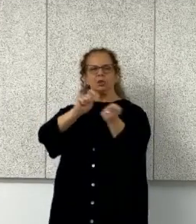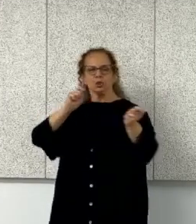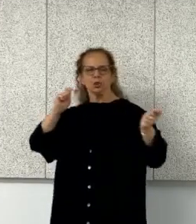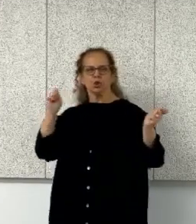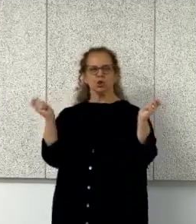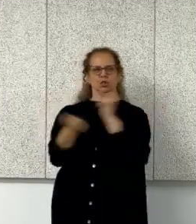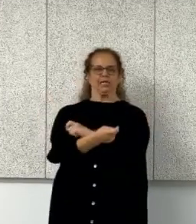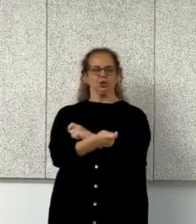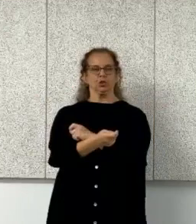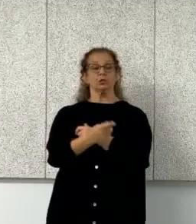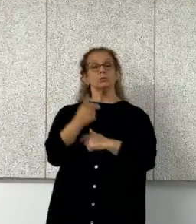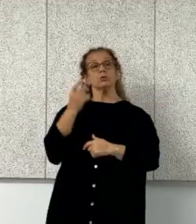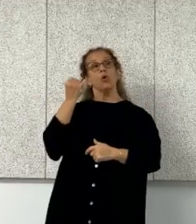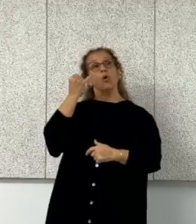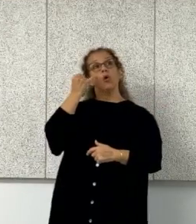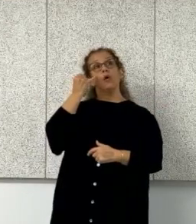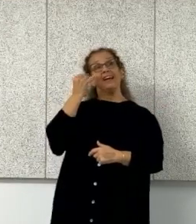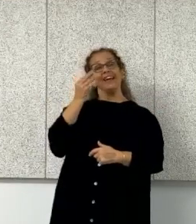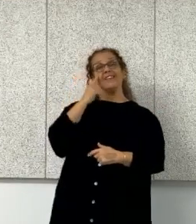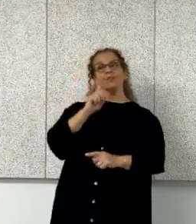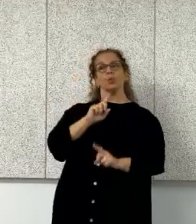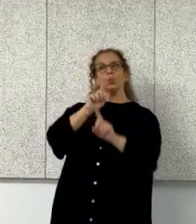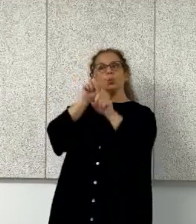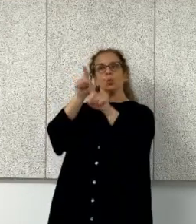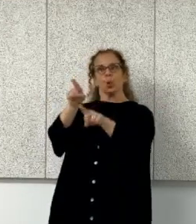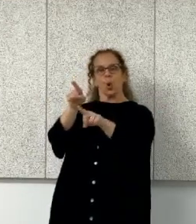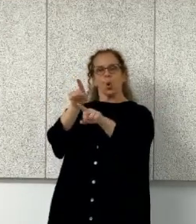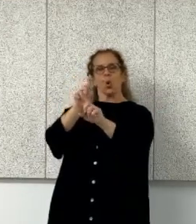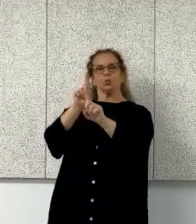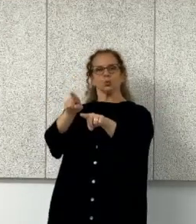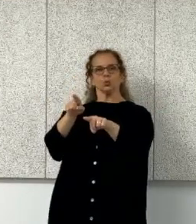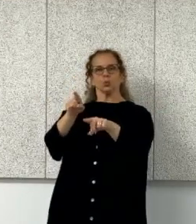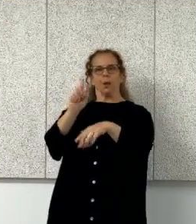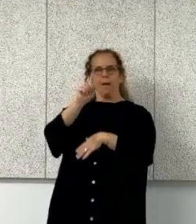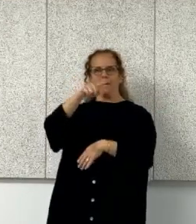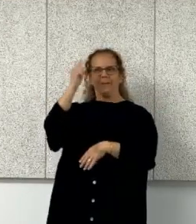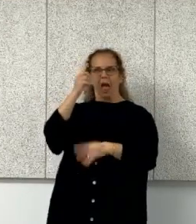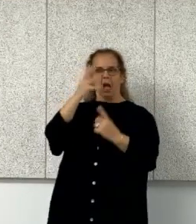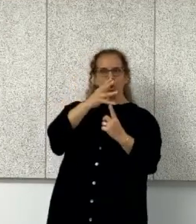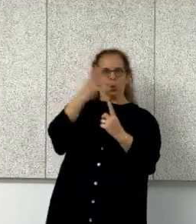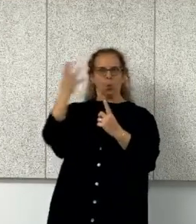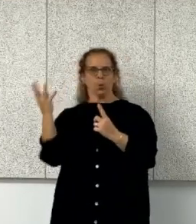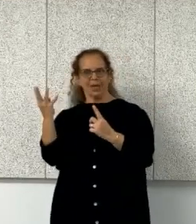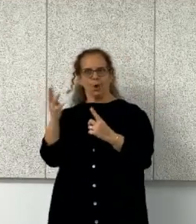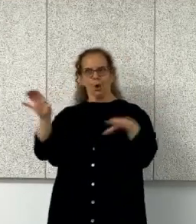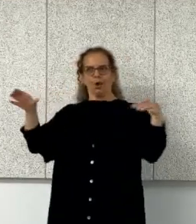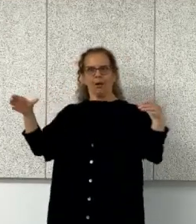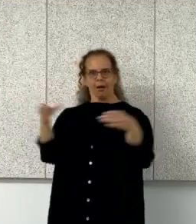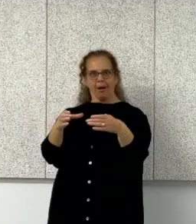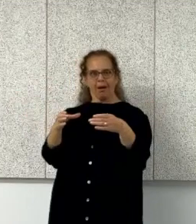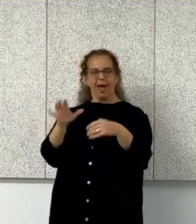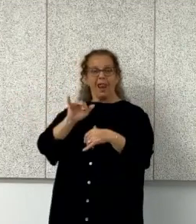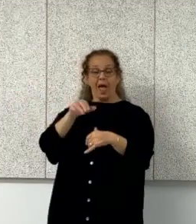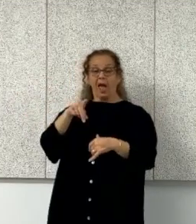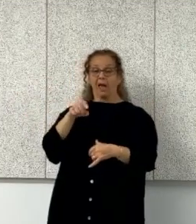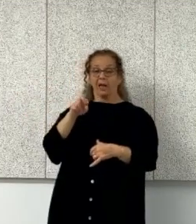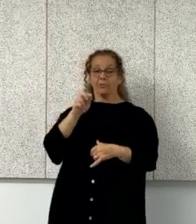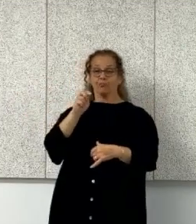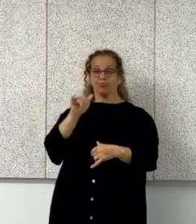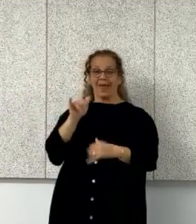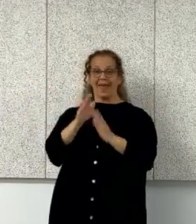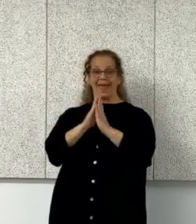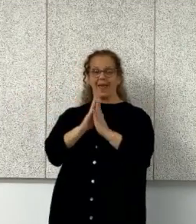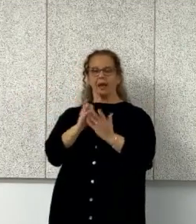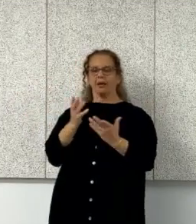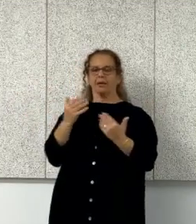black queer gathering like Pray, it is unlike many different gatherings, right? You know, we have to take off our shoes